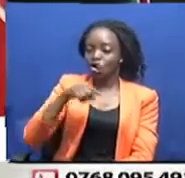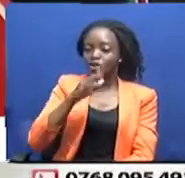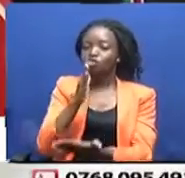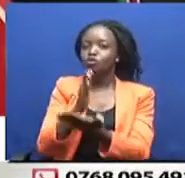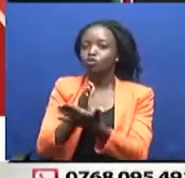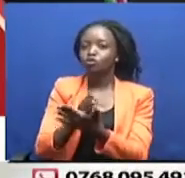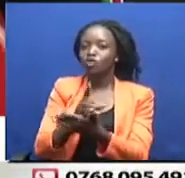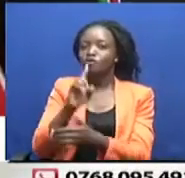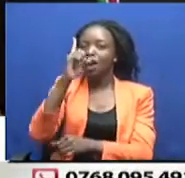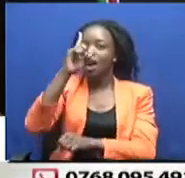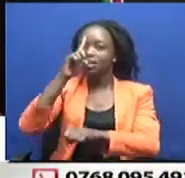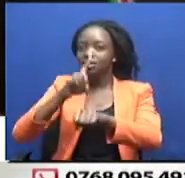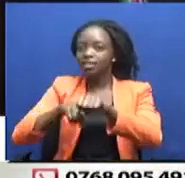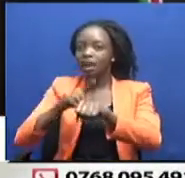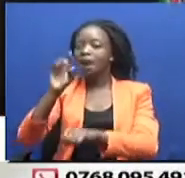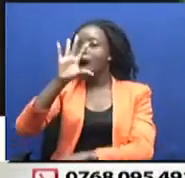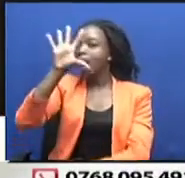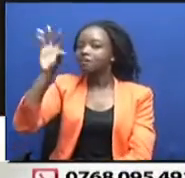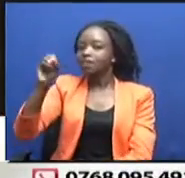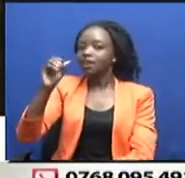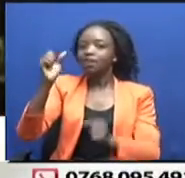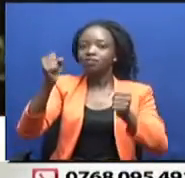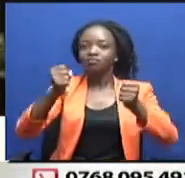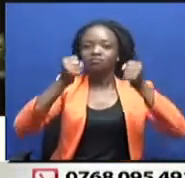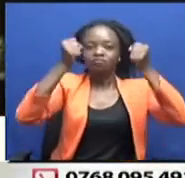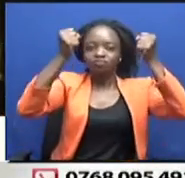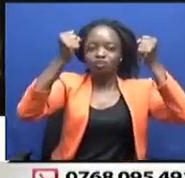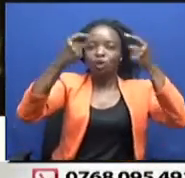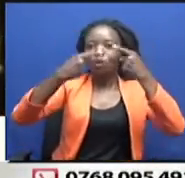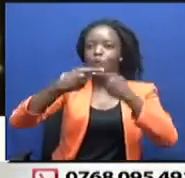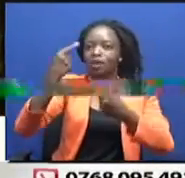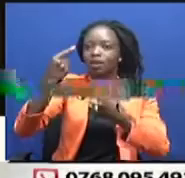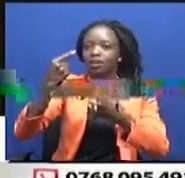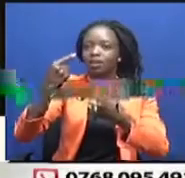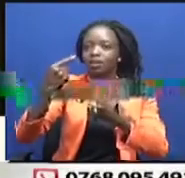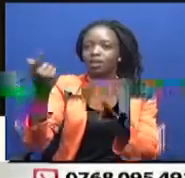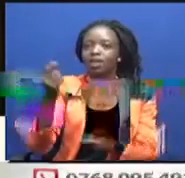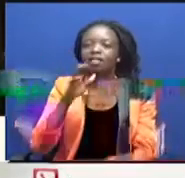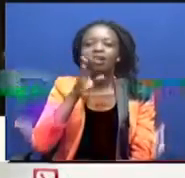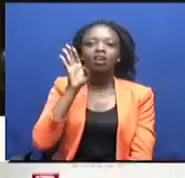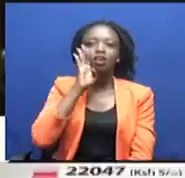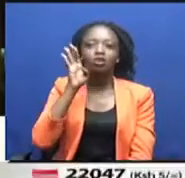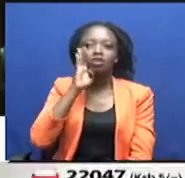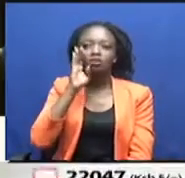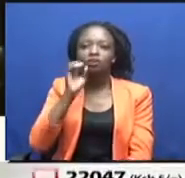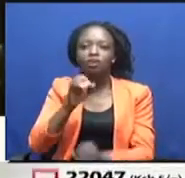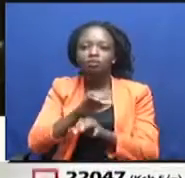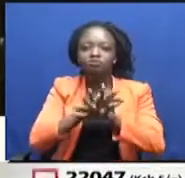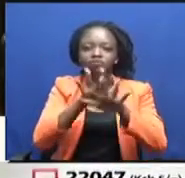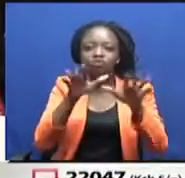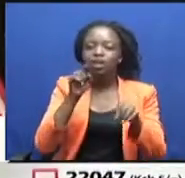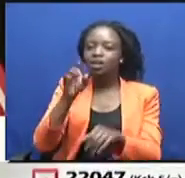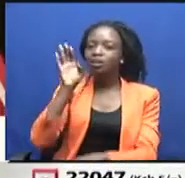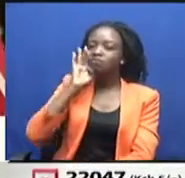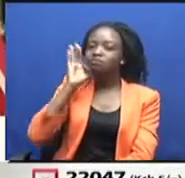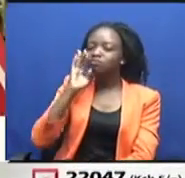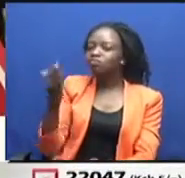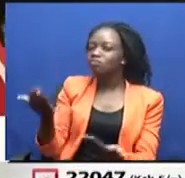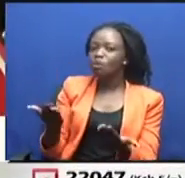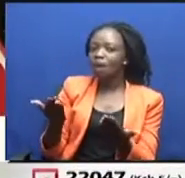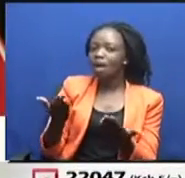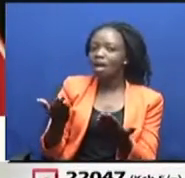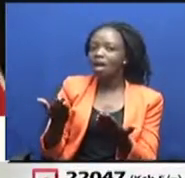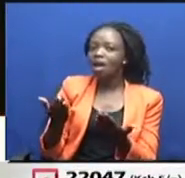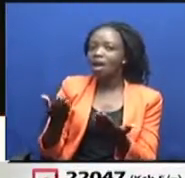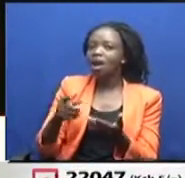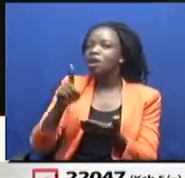It was our first African Cup championship. The rumors that have been spreading, in fact, those rumors came to spoil